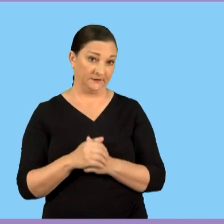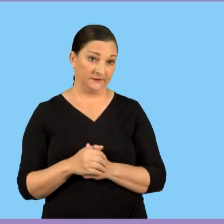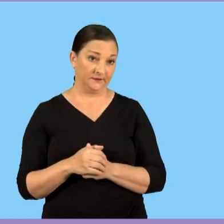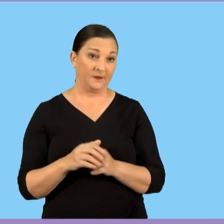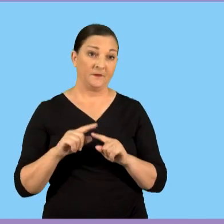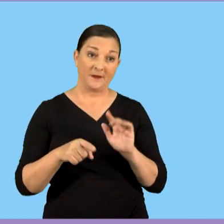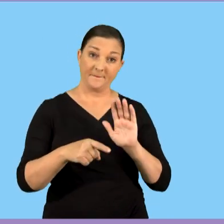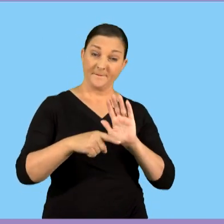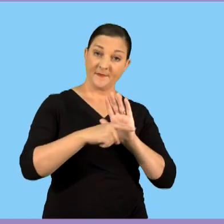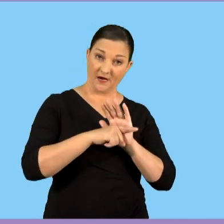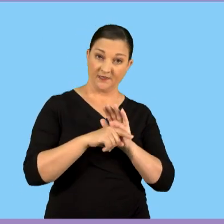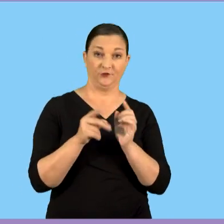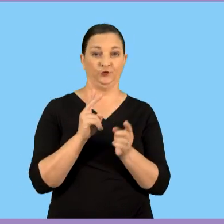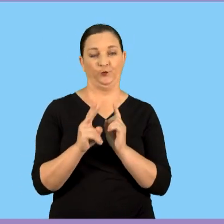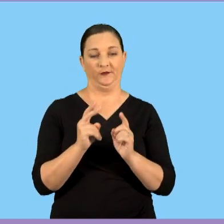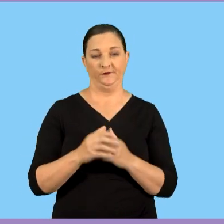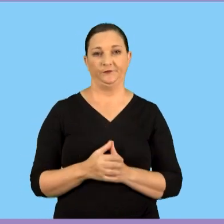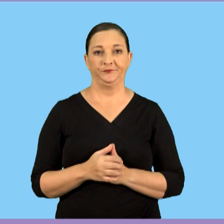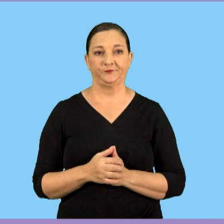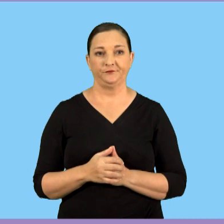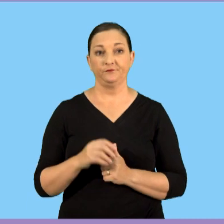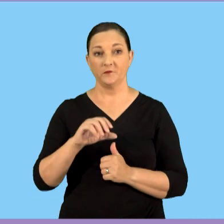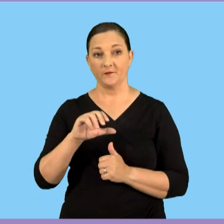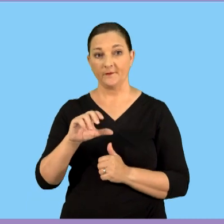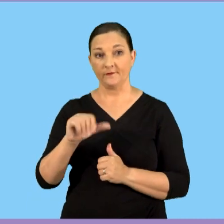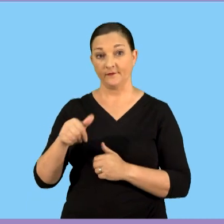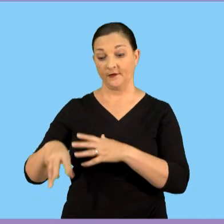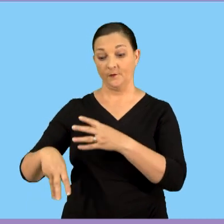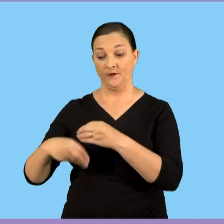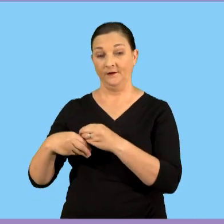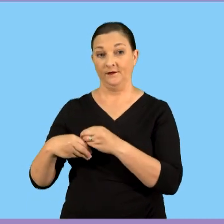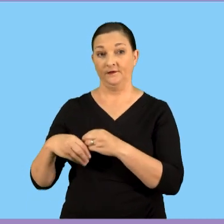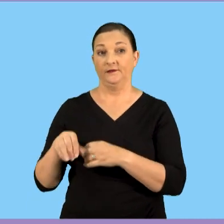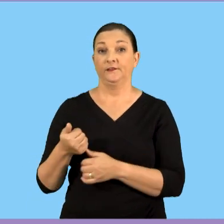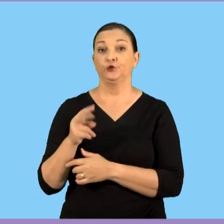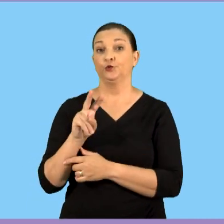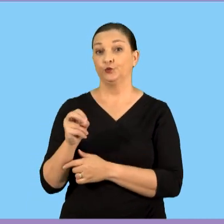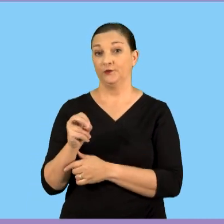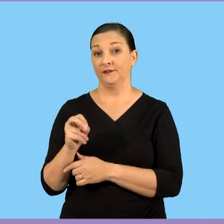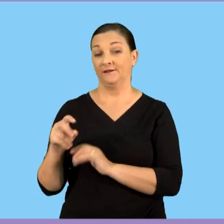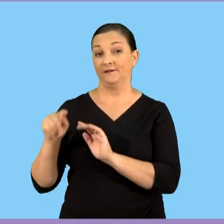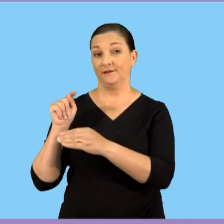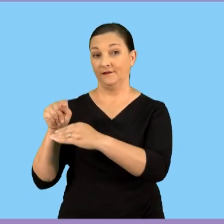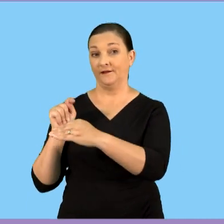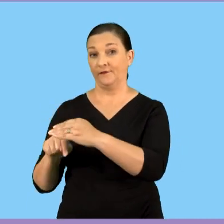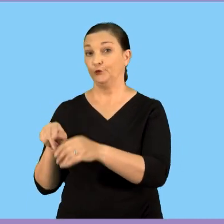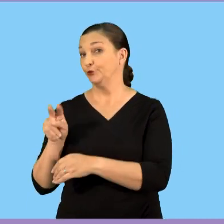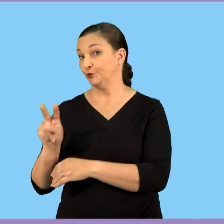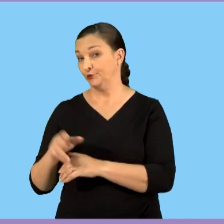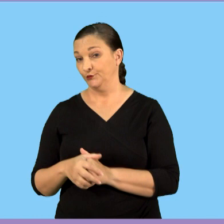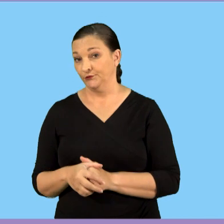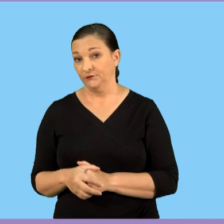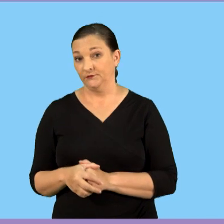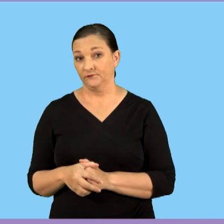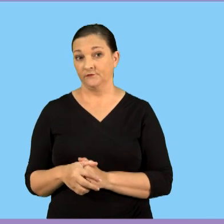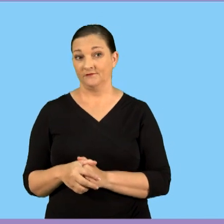minus 2 multiplied by 6. That is minusing a 12. then we are going to add a